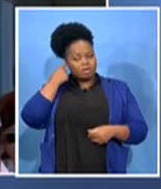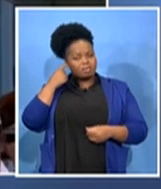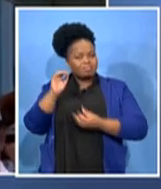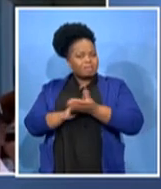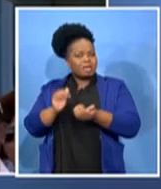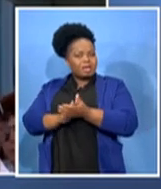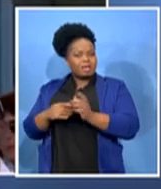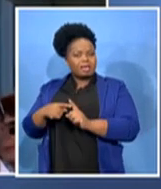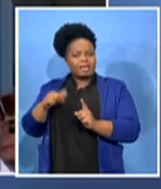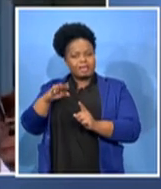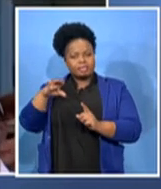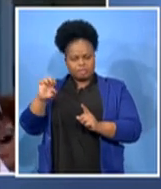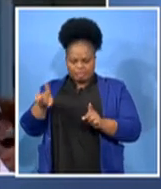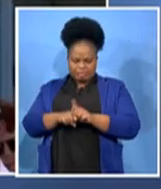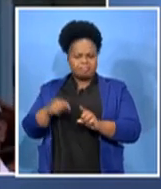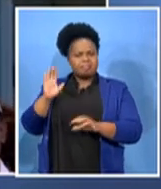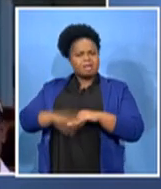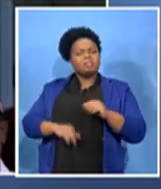charges.